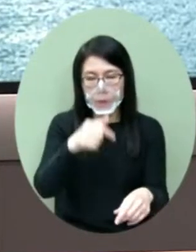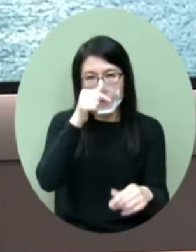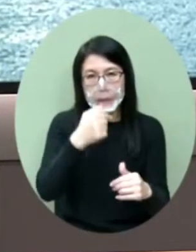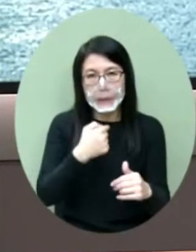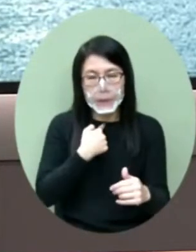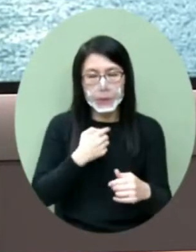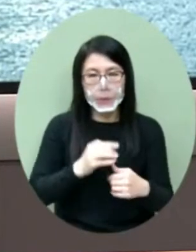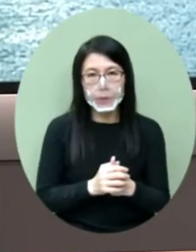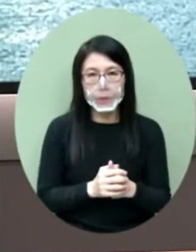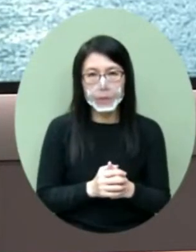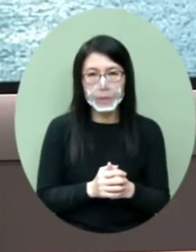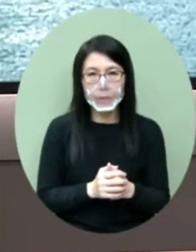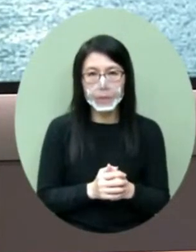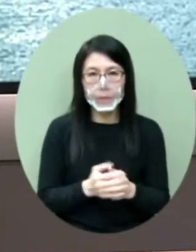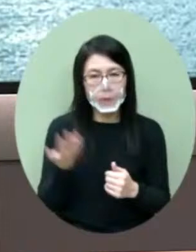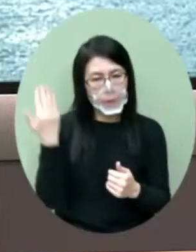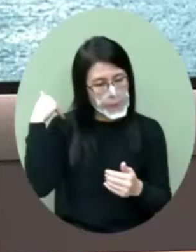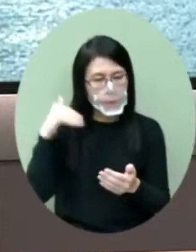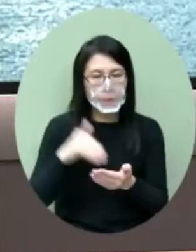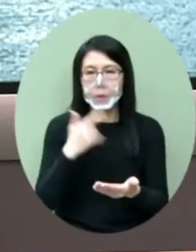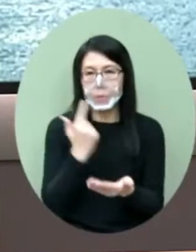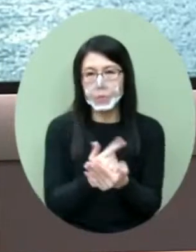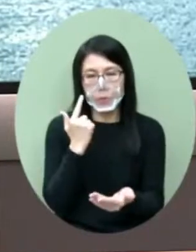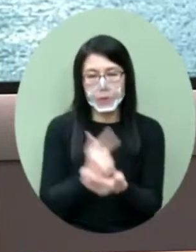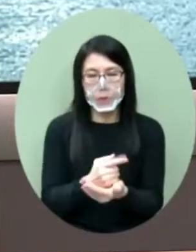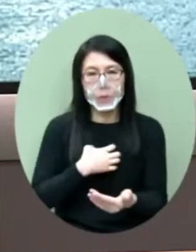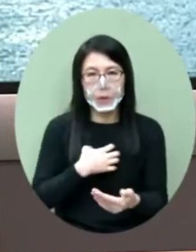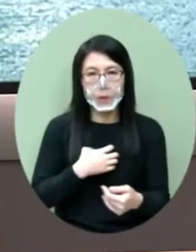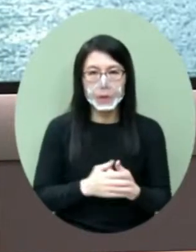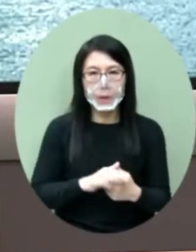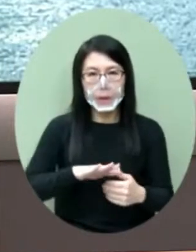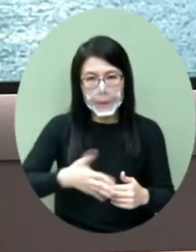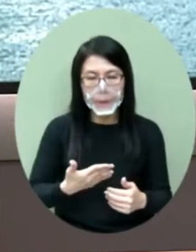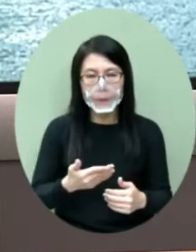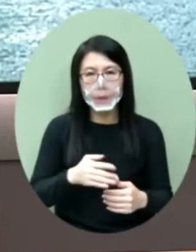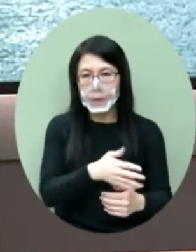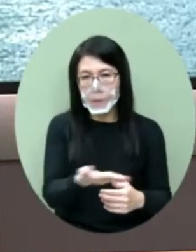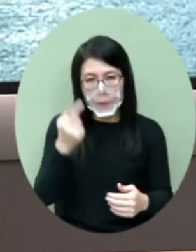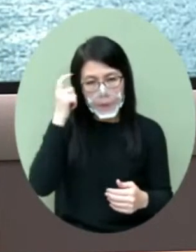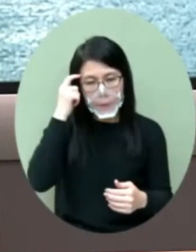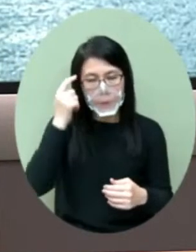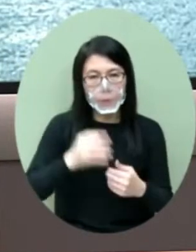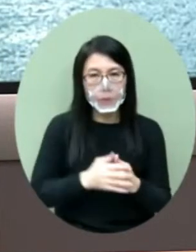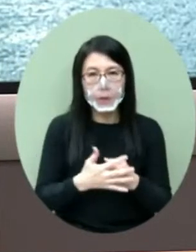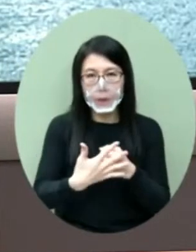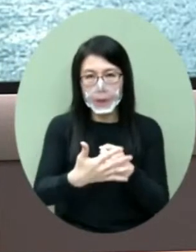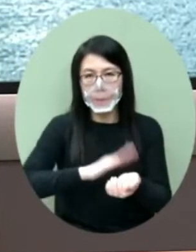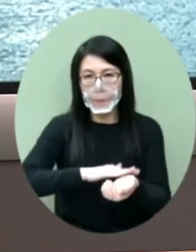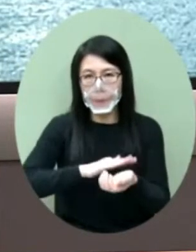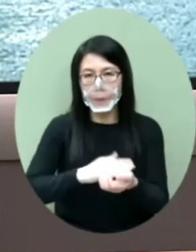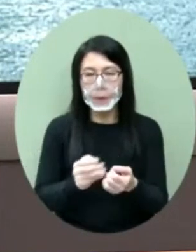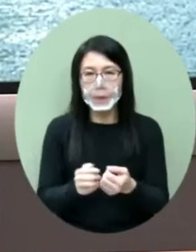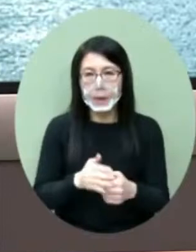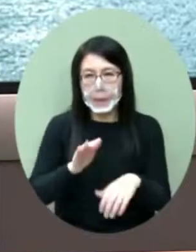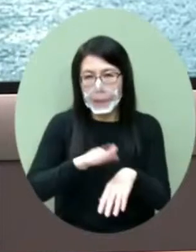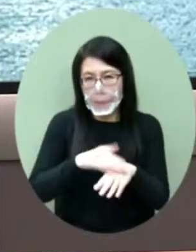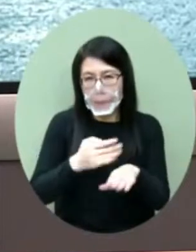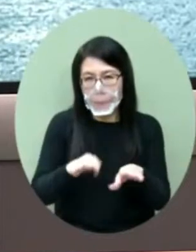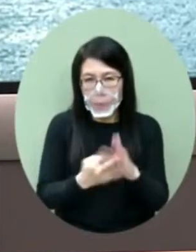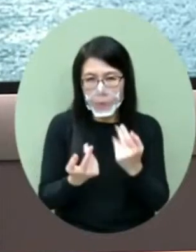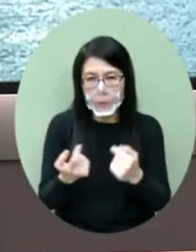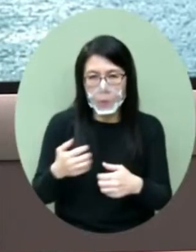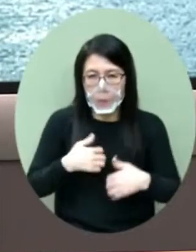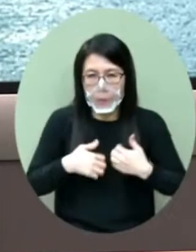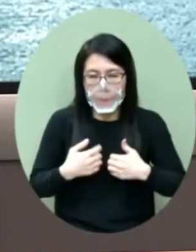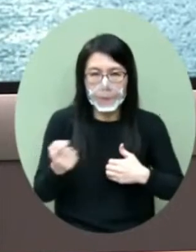importance to the needs of children in having their parents with them. As